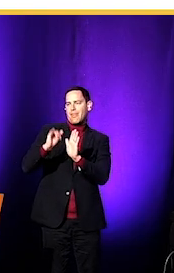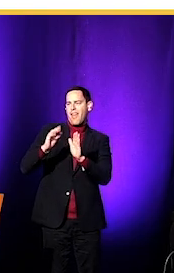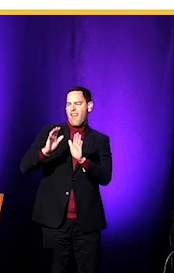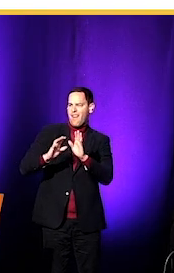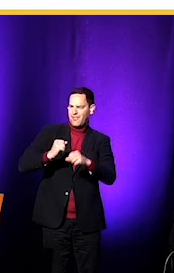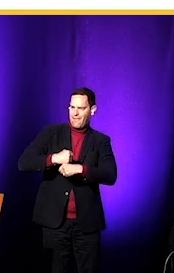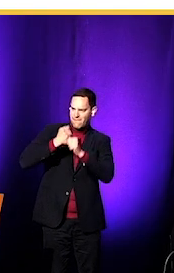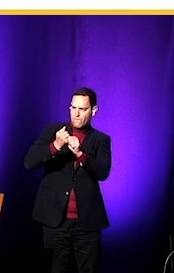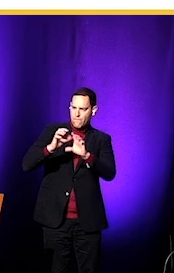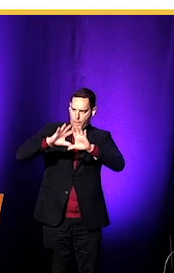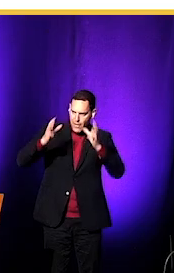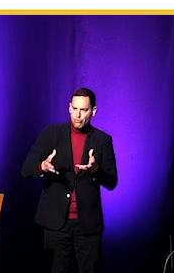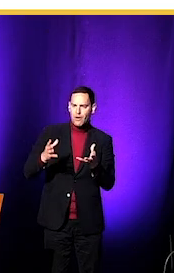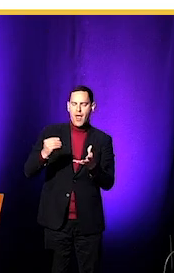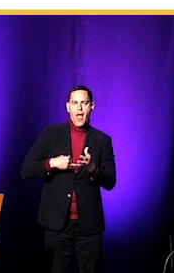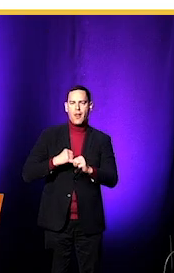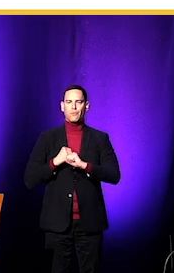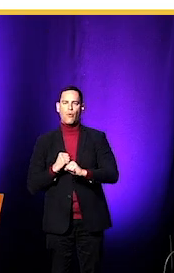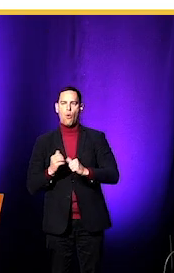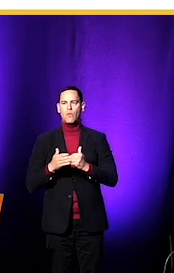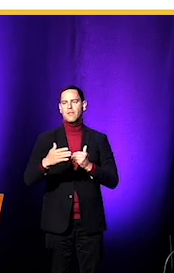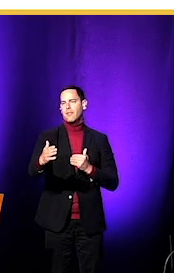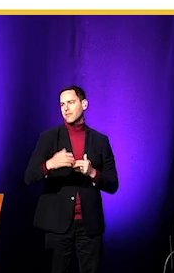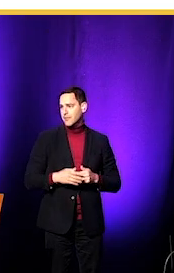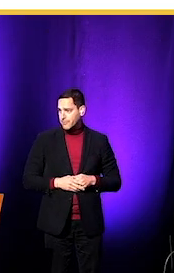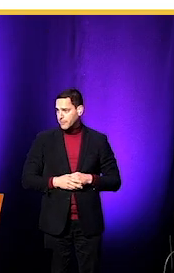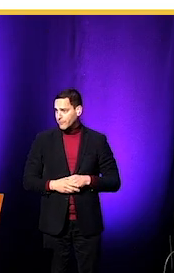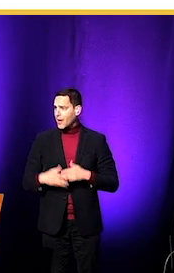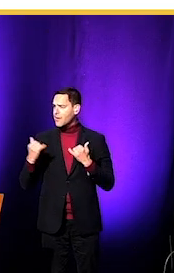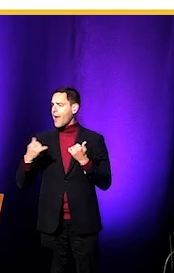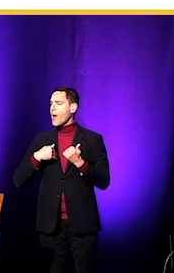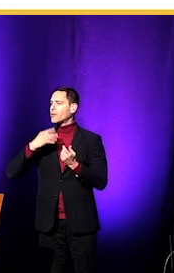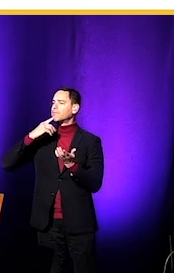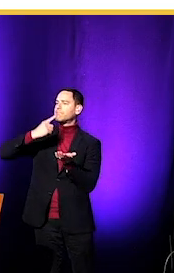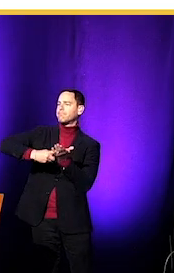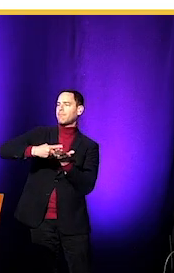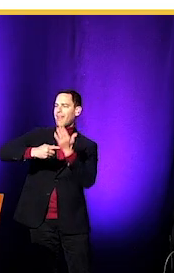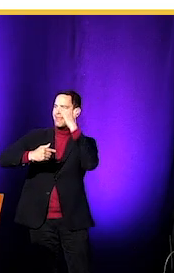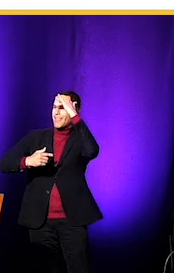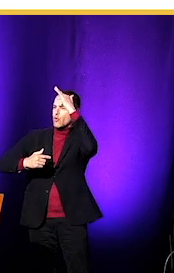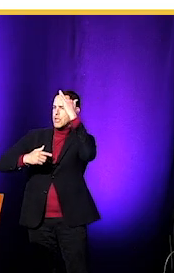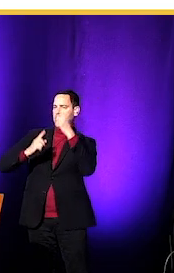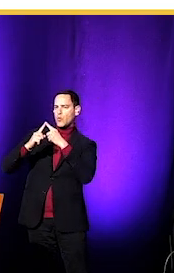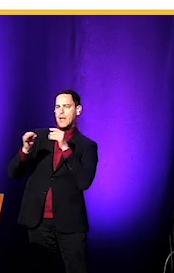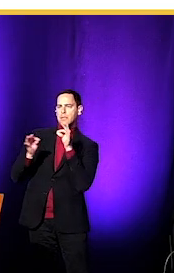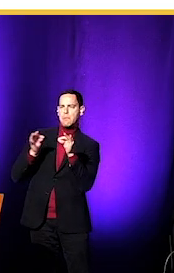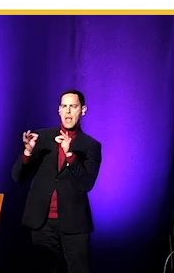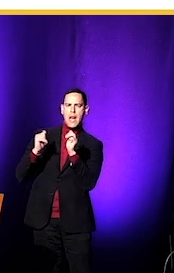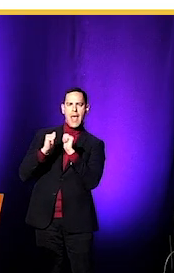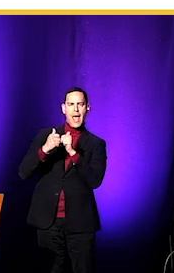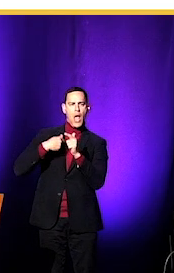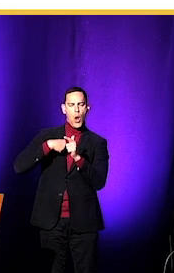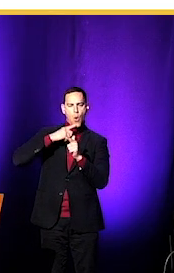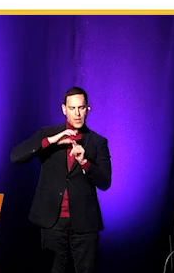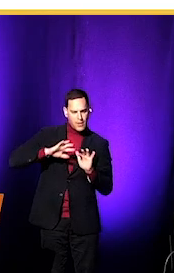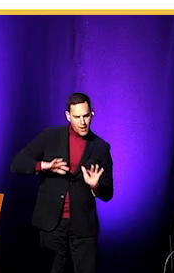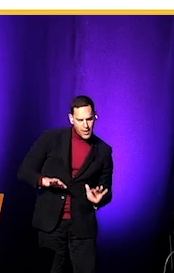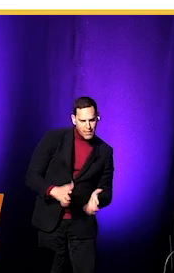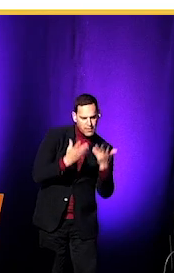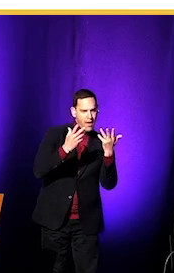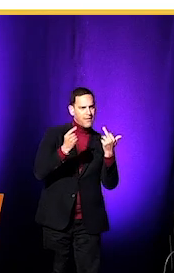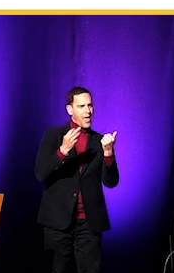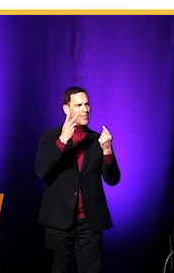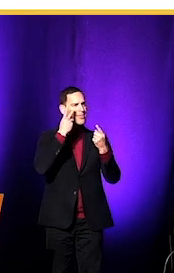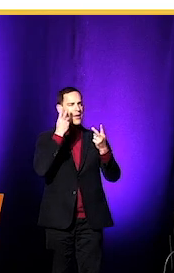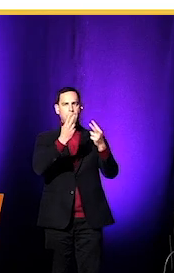now I turn to theory, as it can provide some explanatory power, allowing us to lift off the ground to return anew.